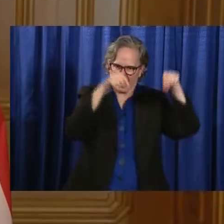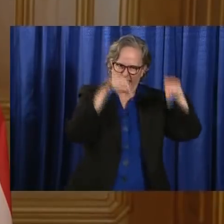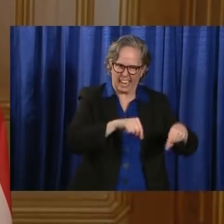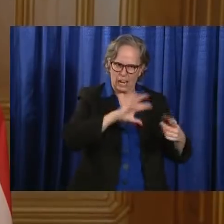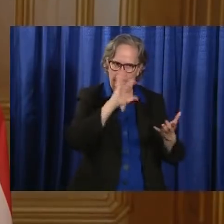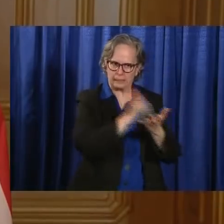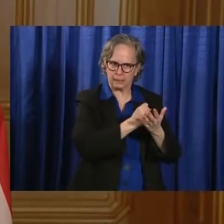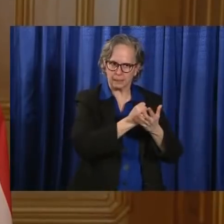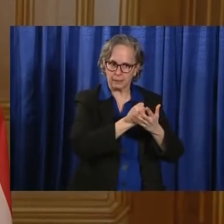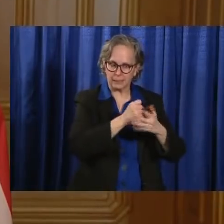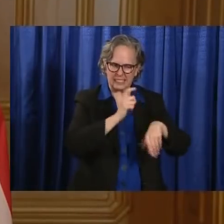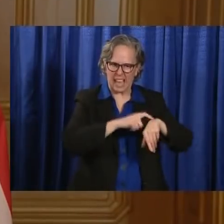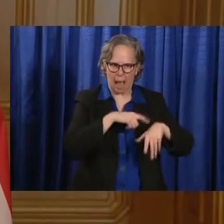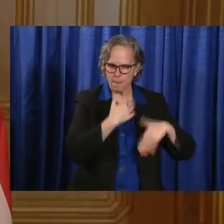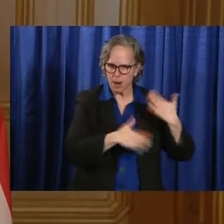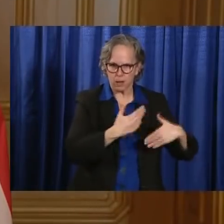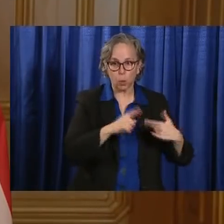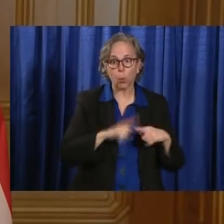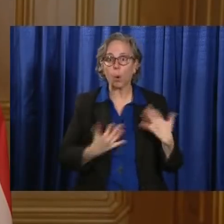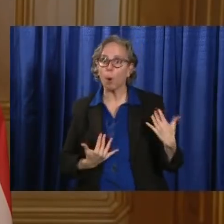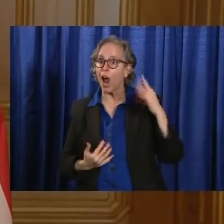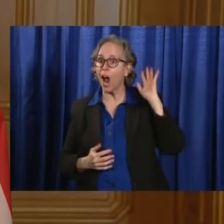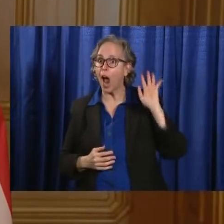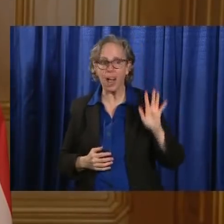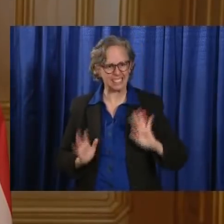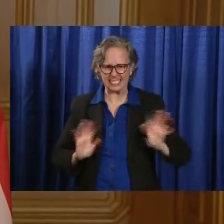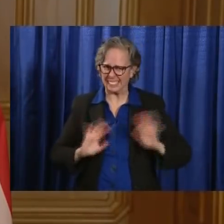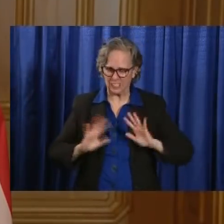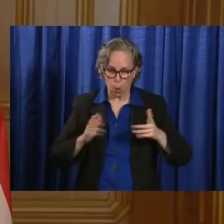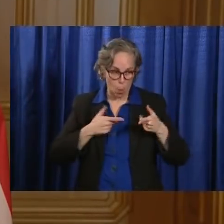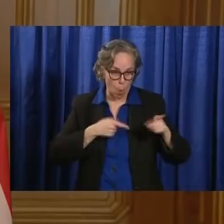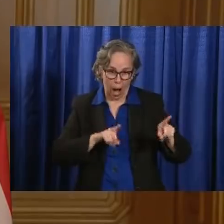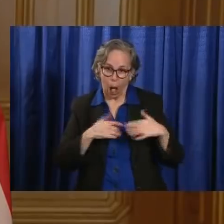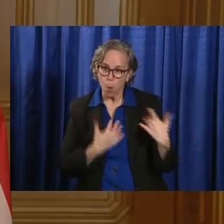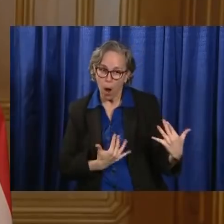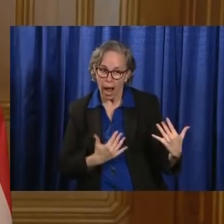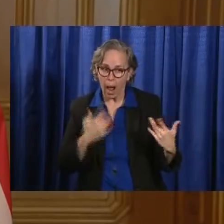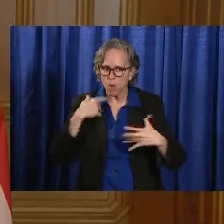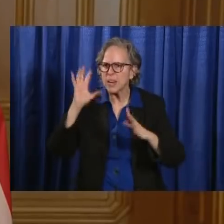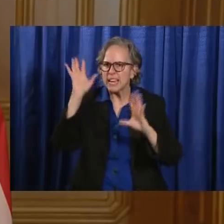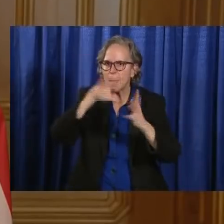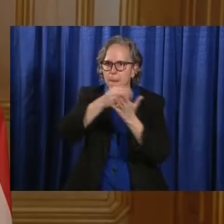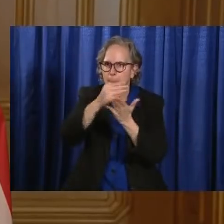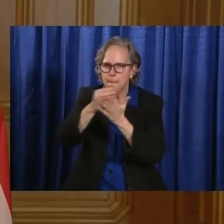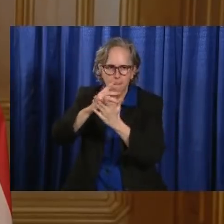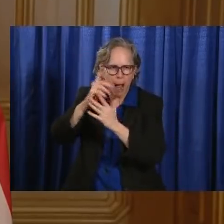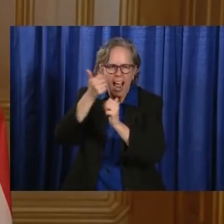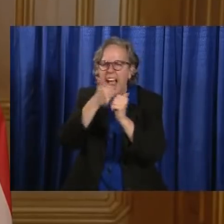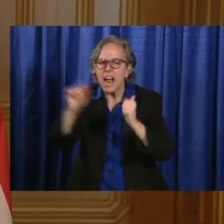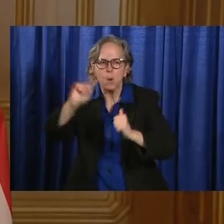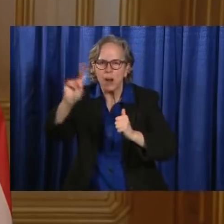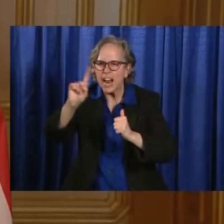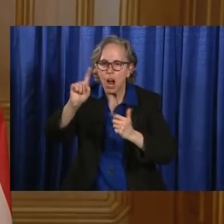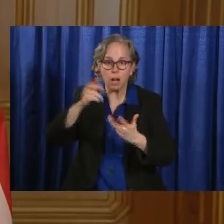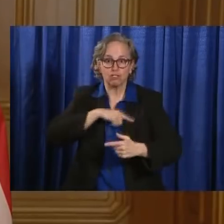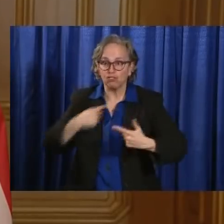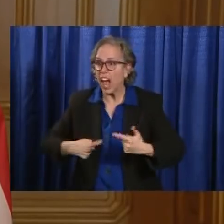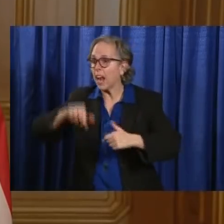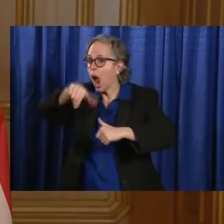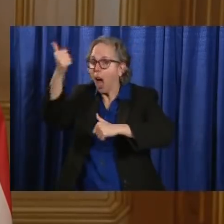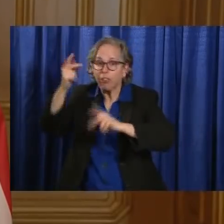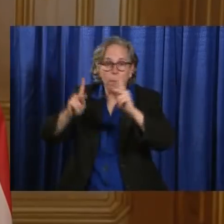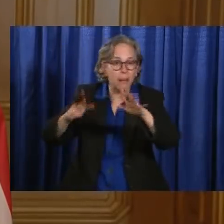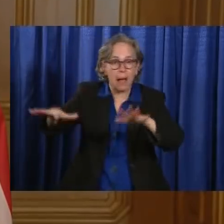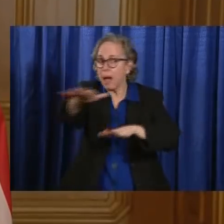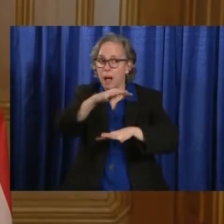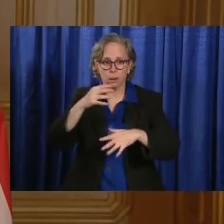that. We're moving ahead, and we're going to go buy it wherever we can buy it, and we will keep you informed as that comes in. It's not going to get here